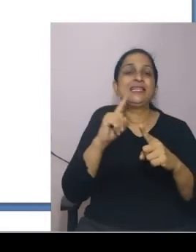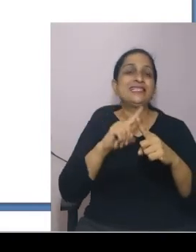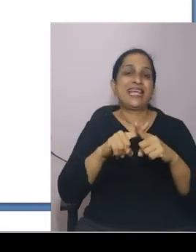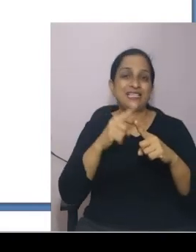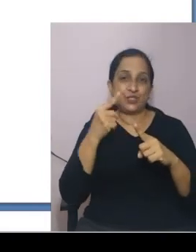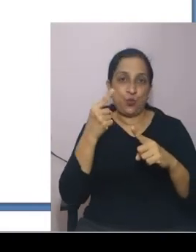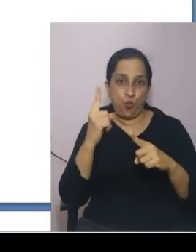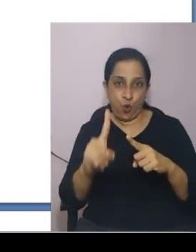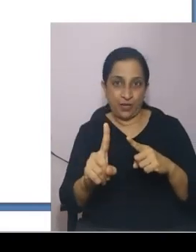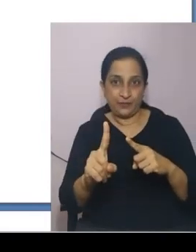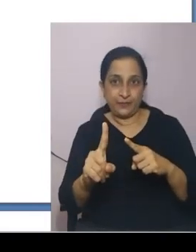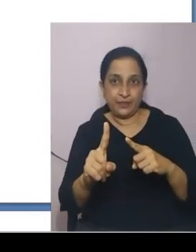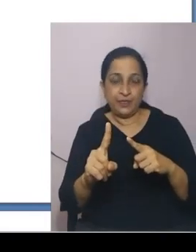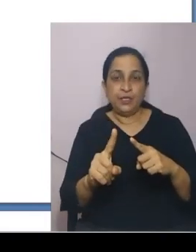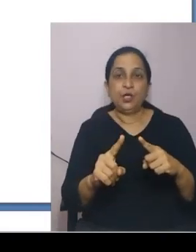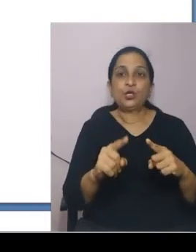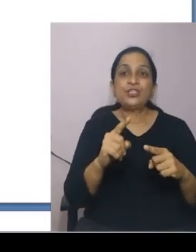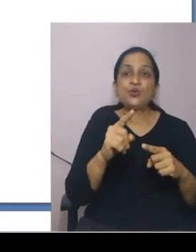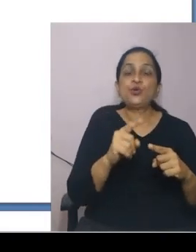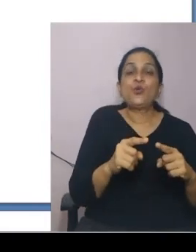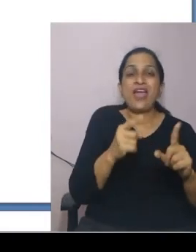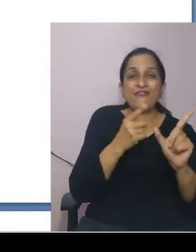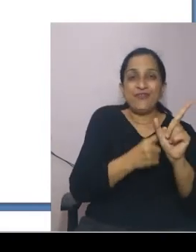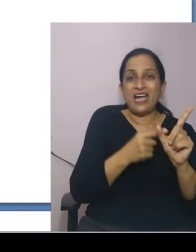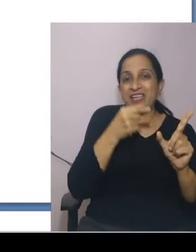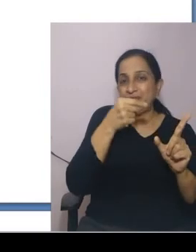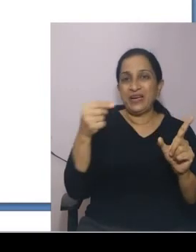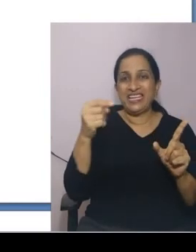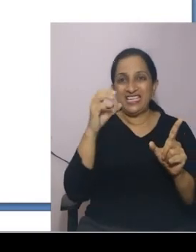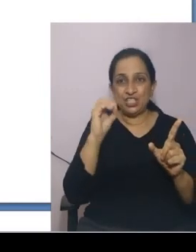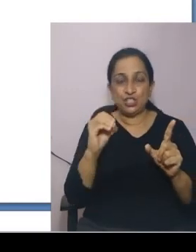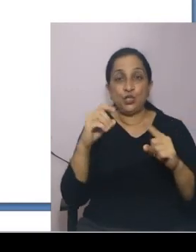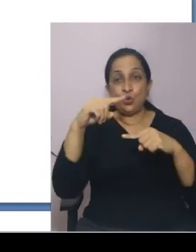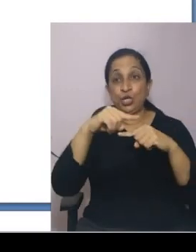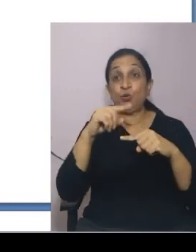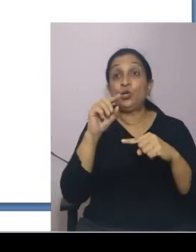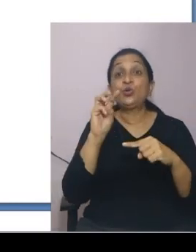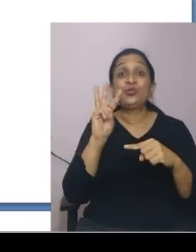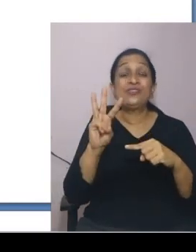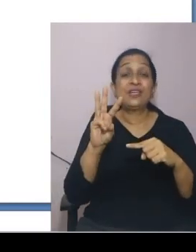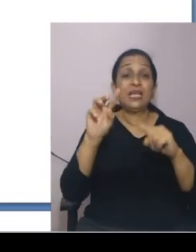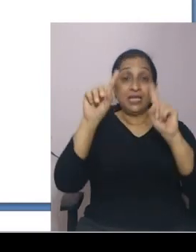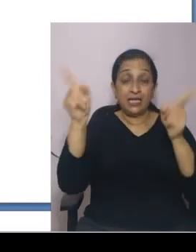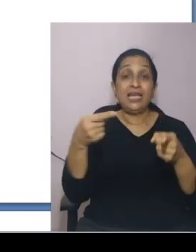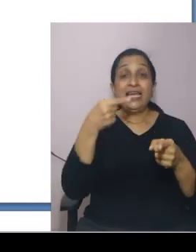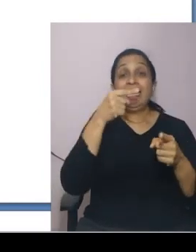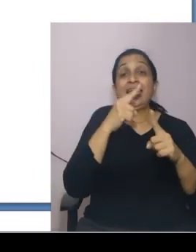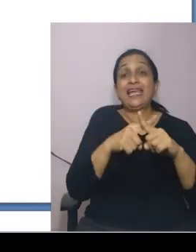is equal to you into bracket x minus x1